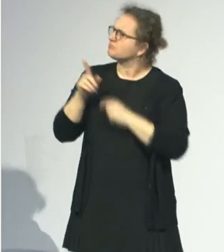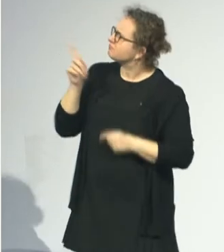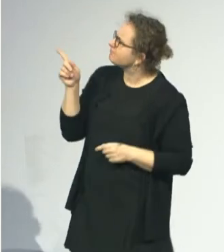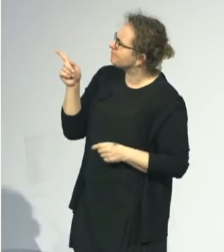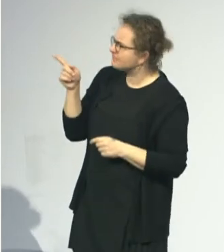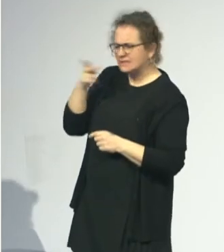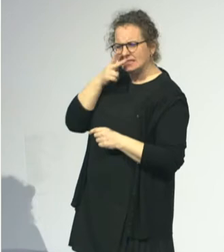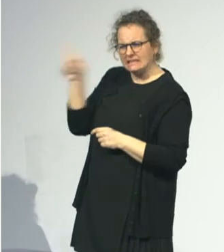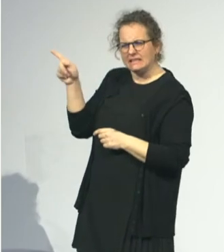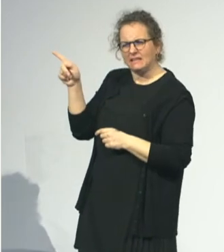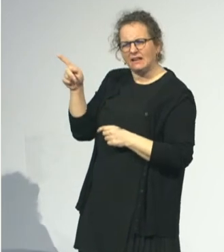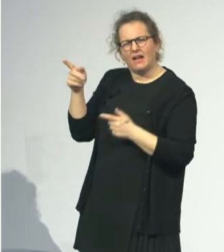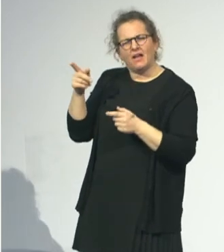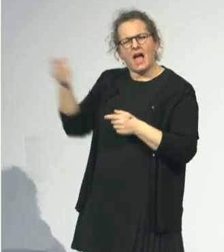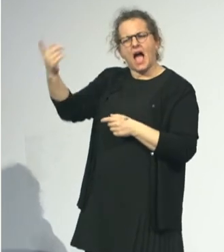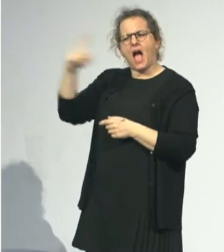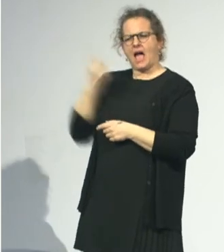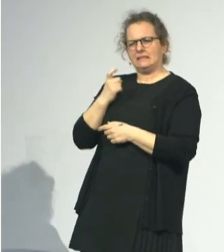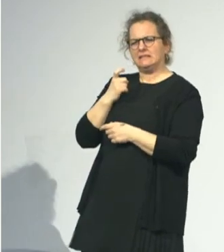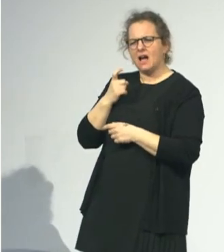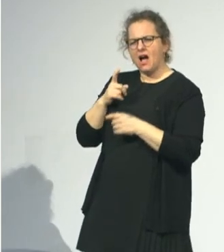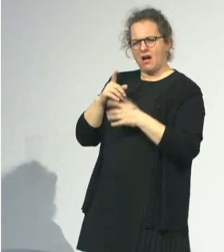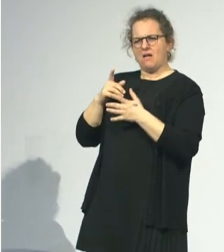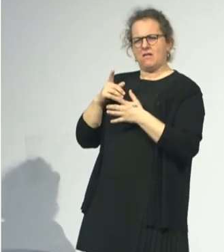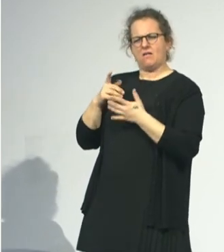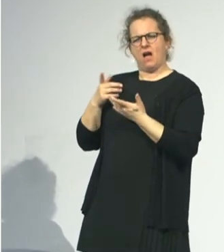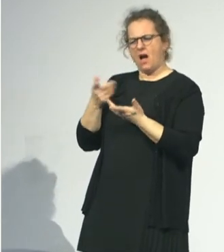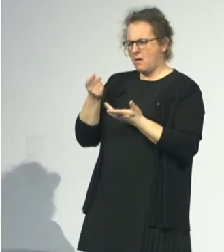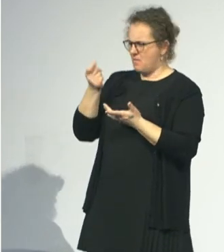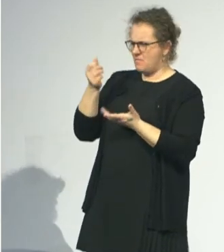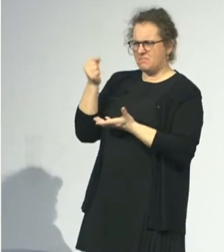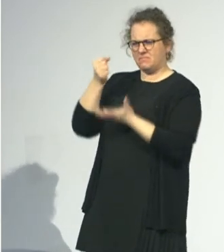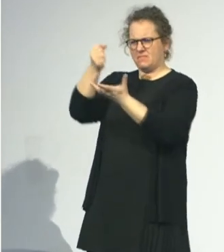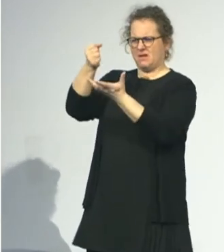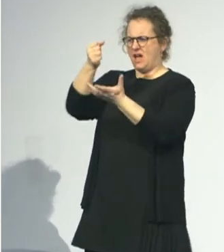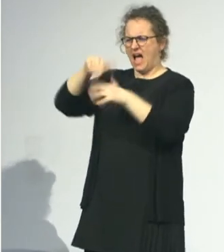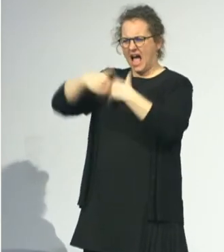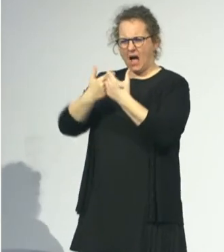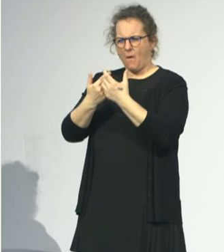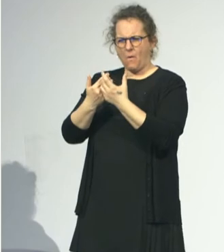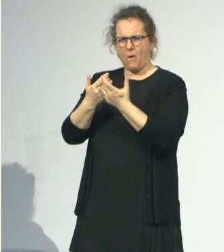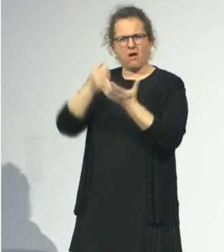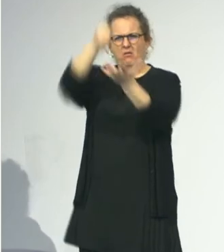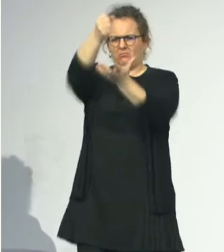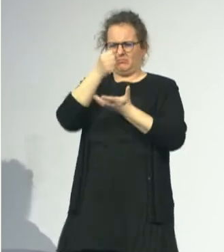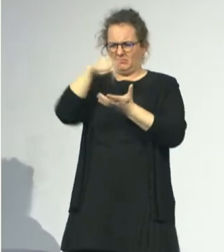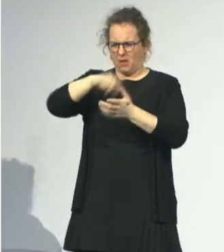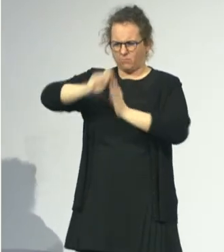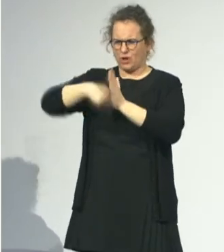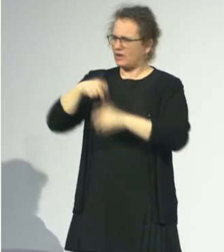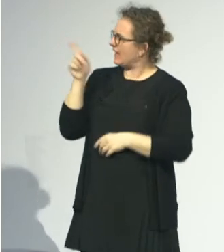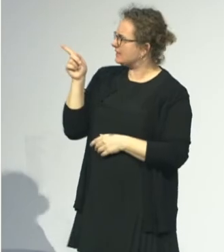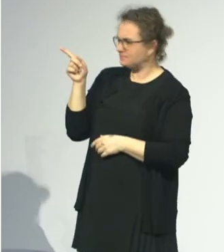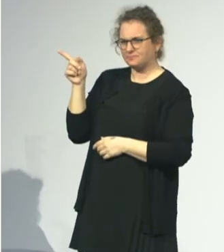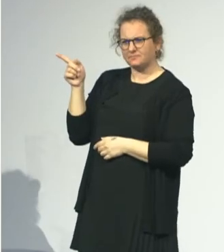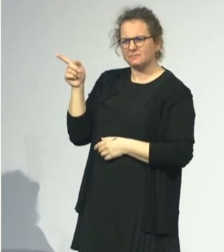And I think that the fact that you bring your projects, your local projects, your little babies that you thought of in Israel or in Malaysia